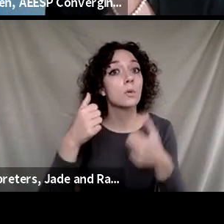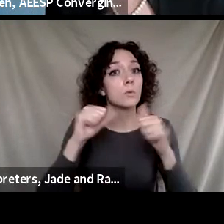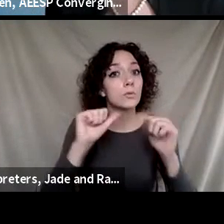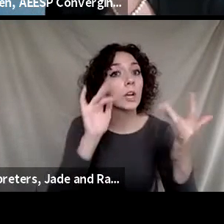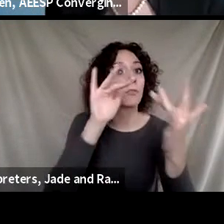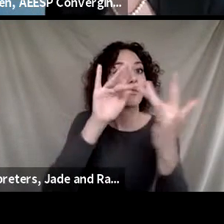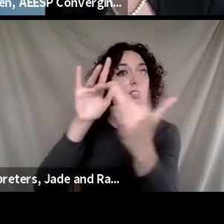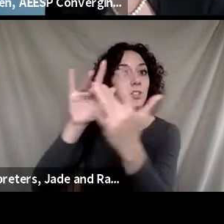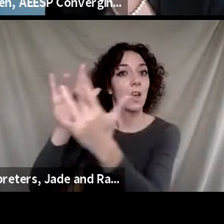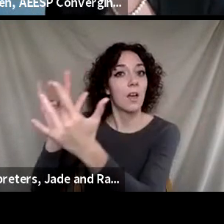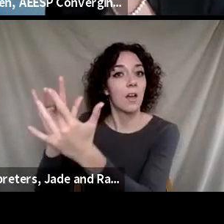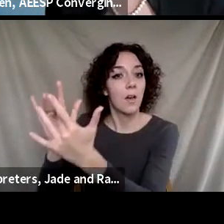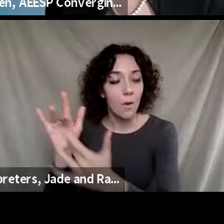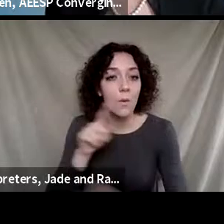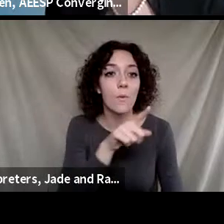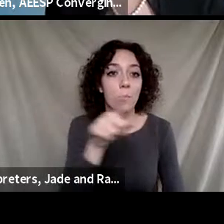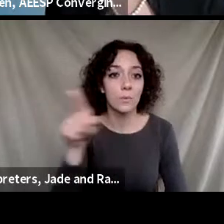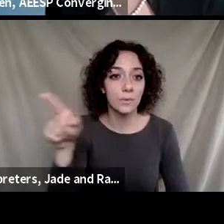the